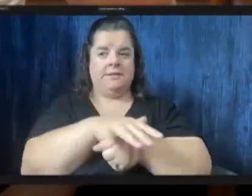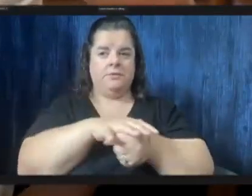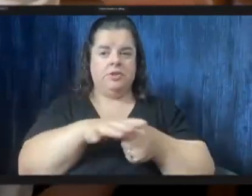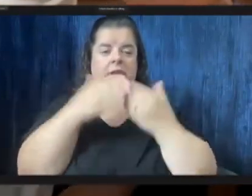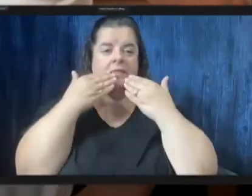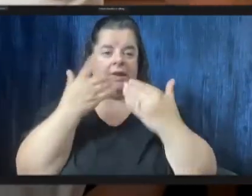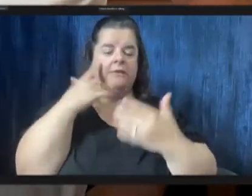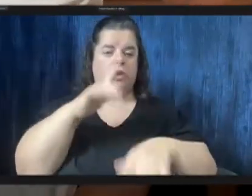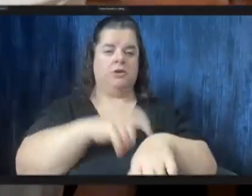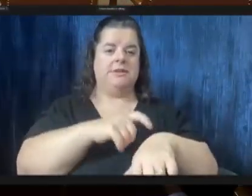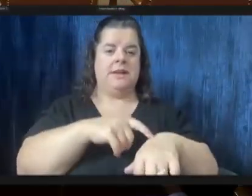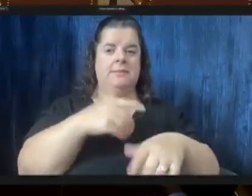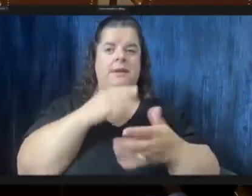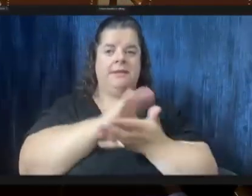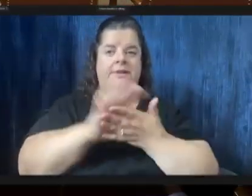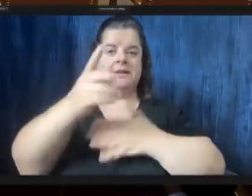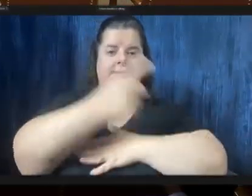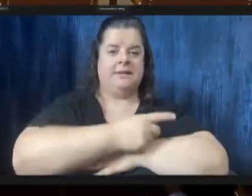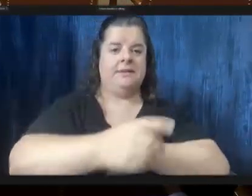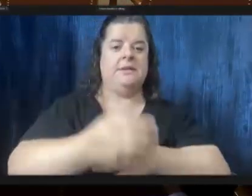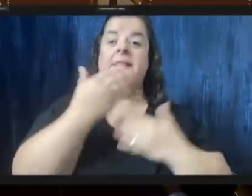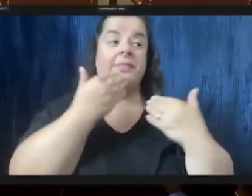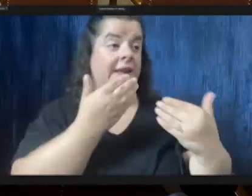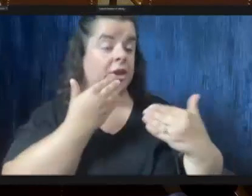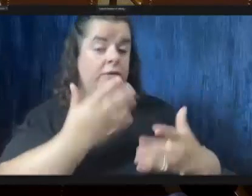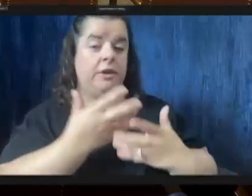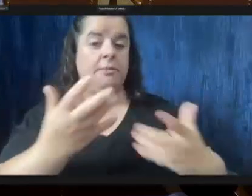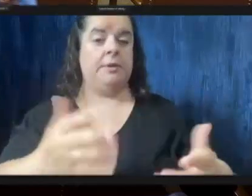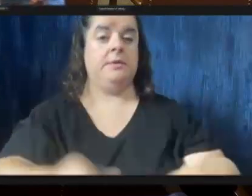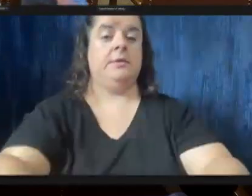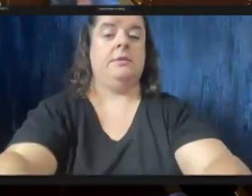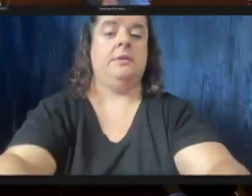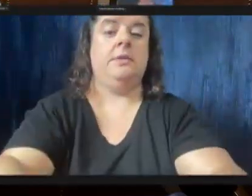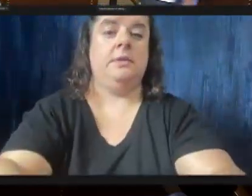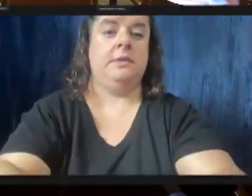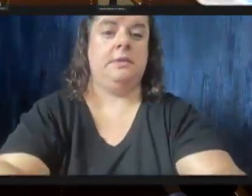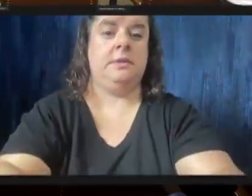your time, and have a nice day. Thank you very much. Any other speakers?